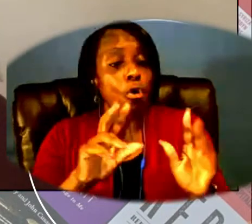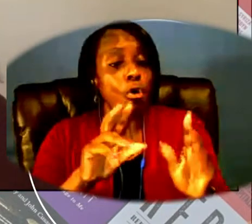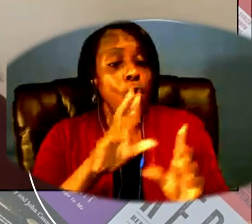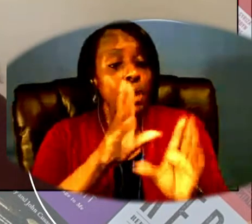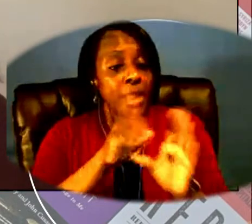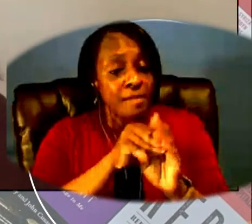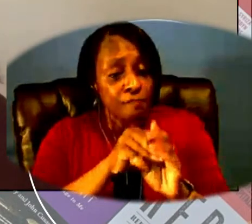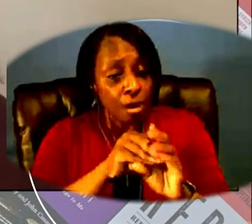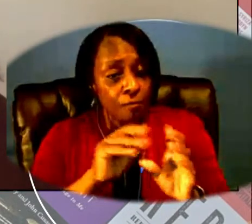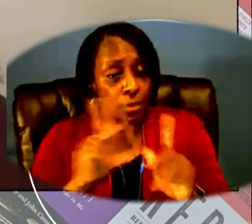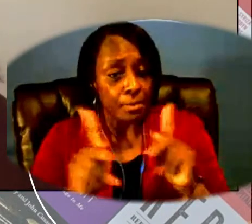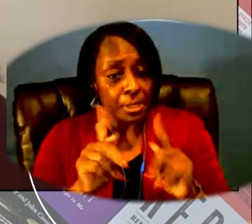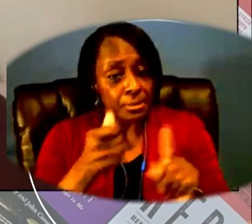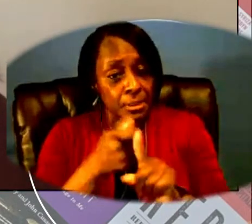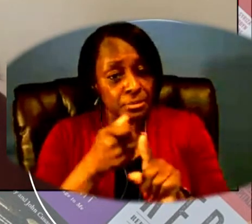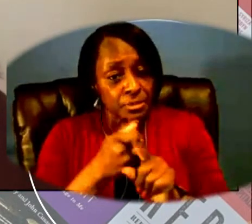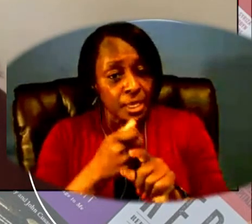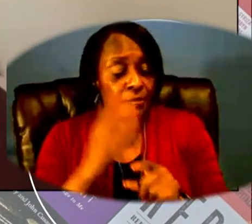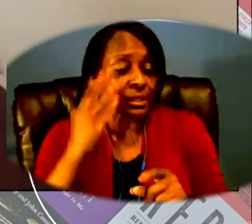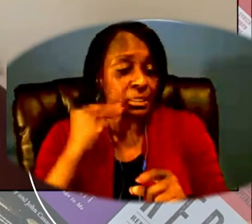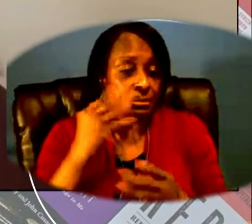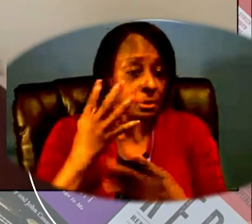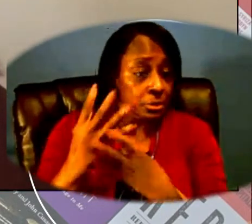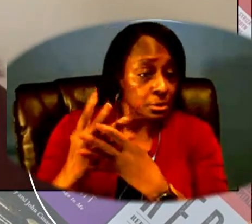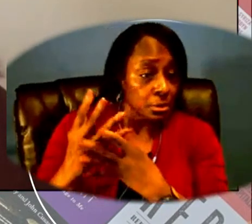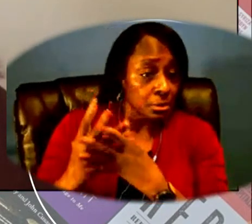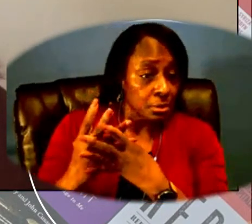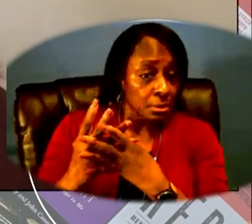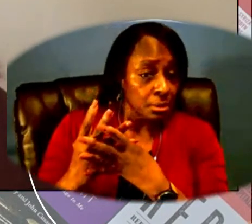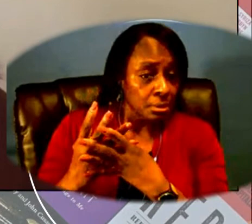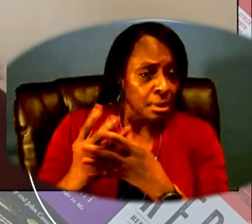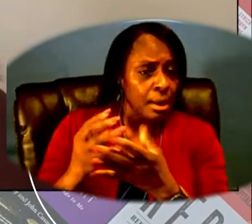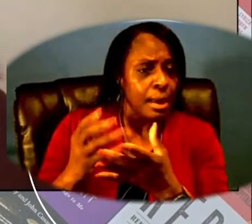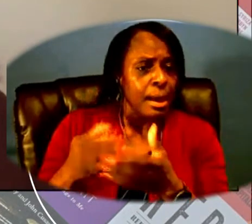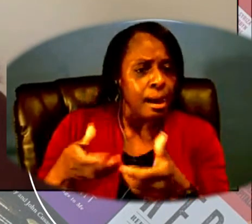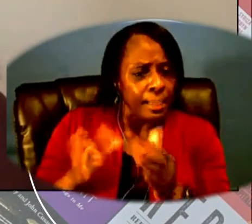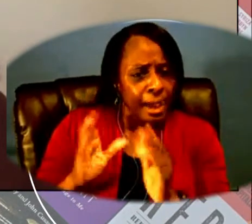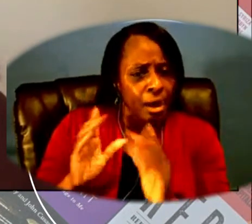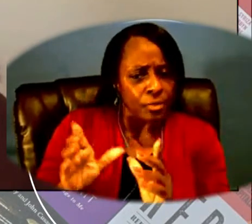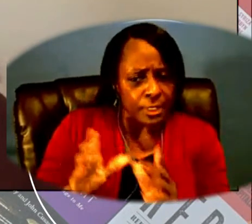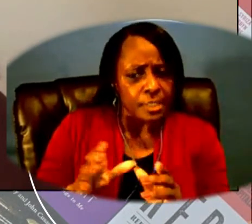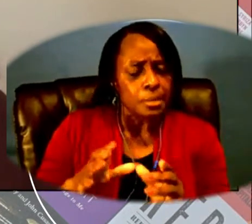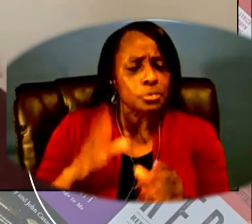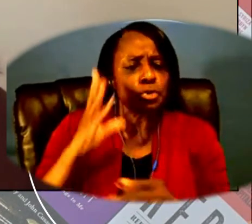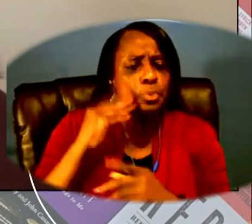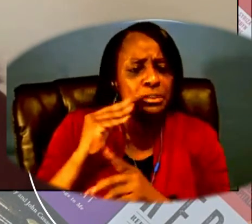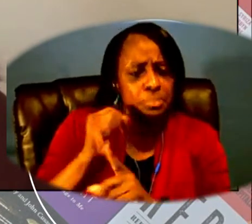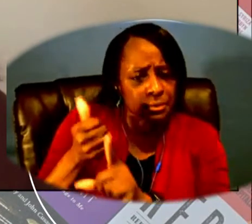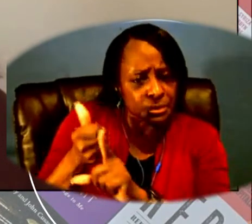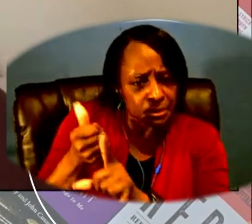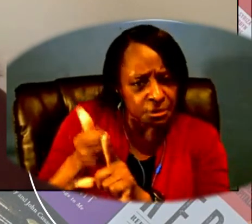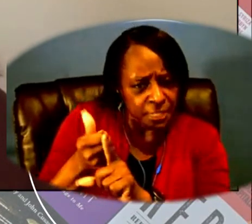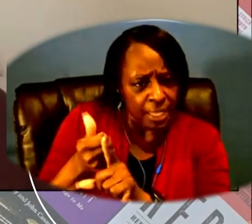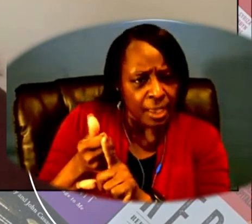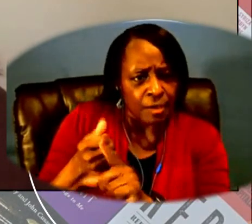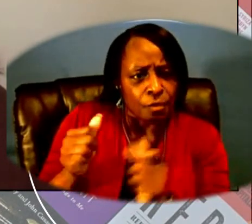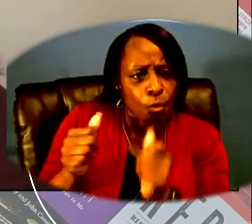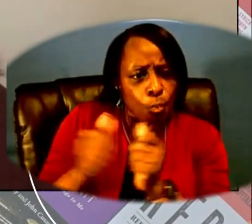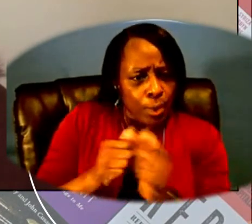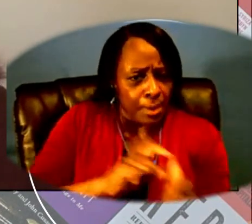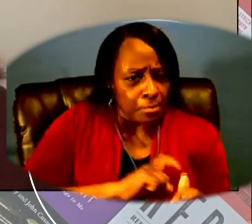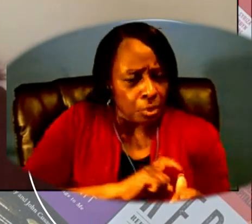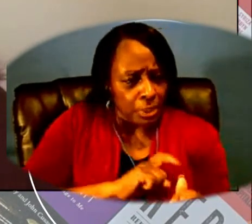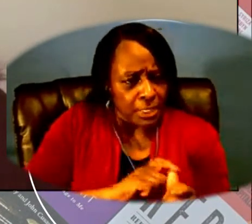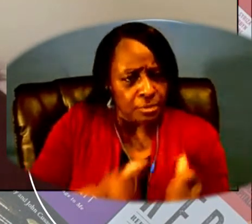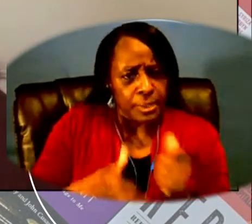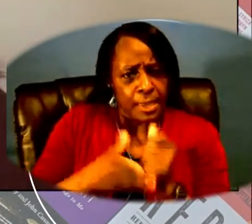were incarcerated that dealt with them, giving them the real situations that they're putting everyone through. When